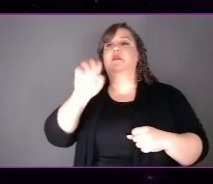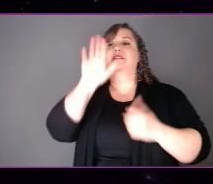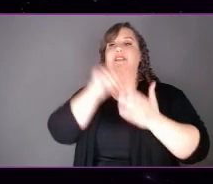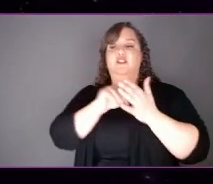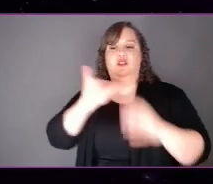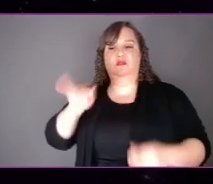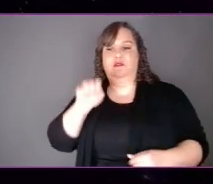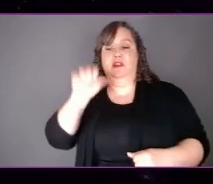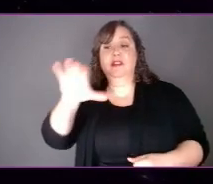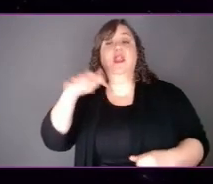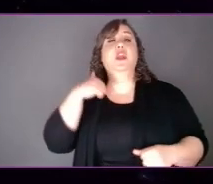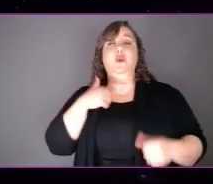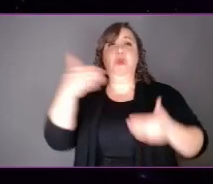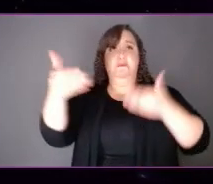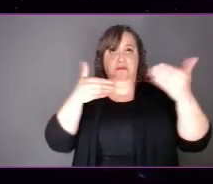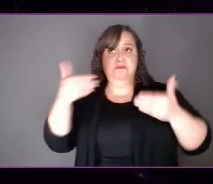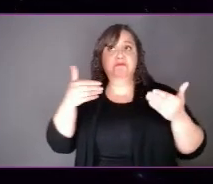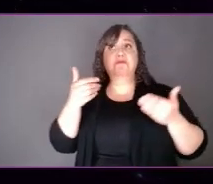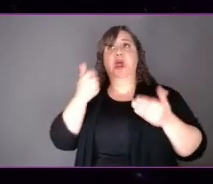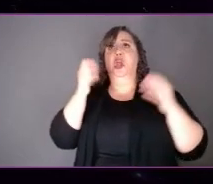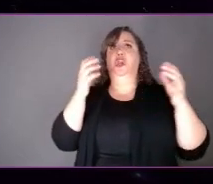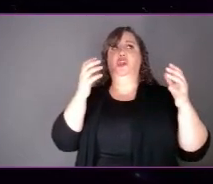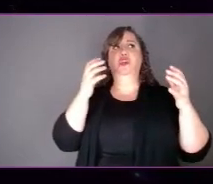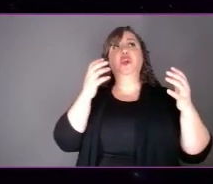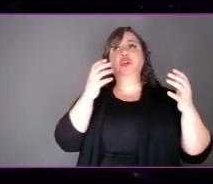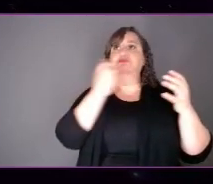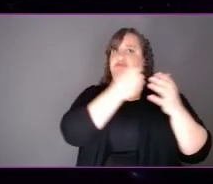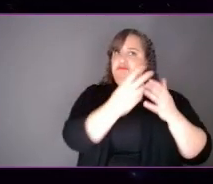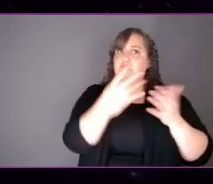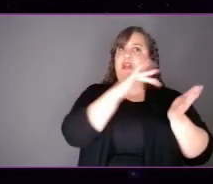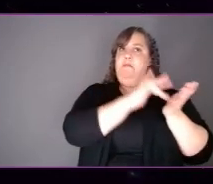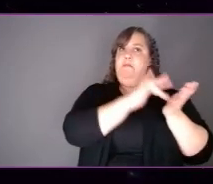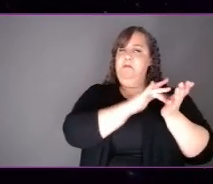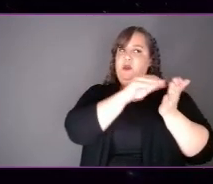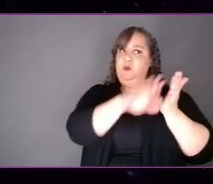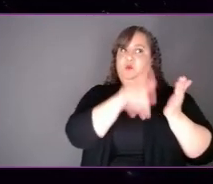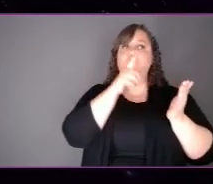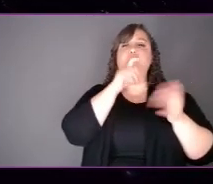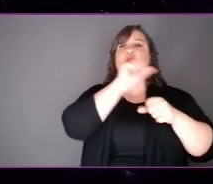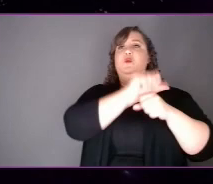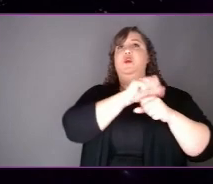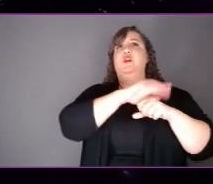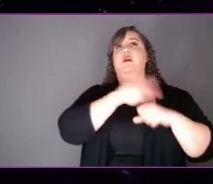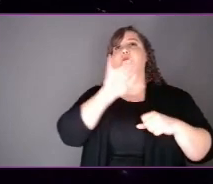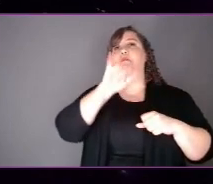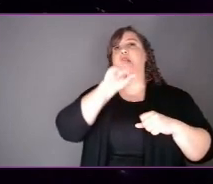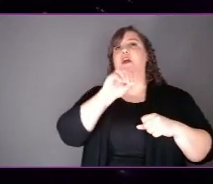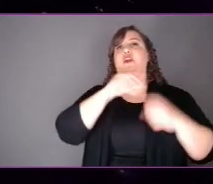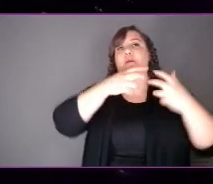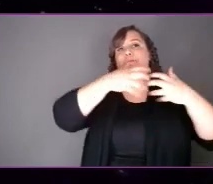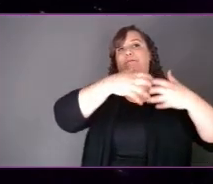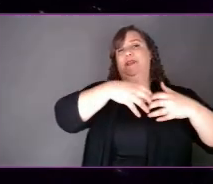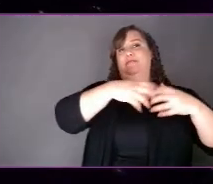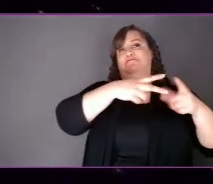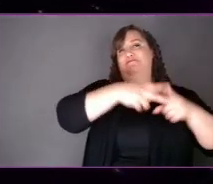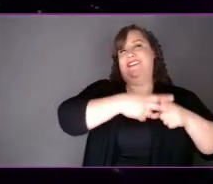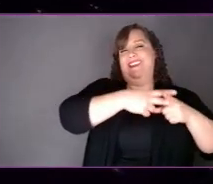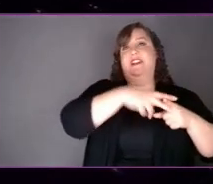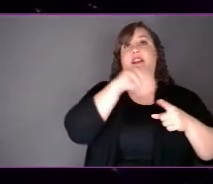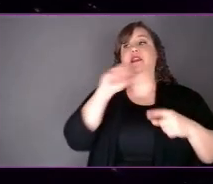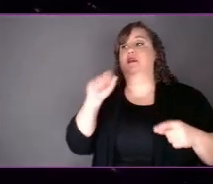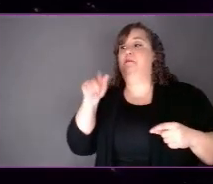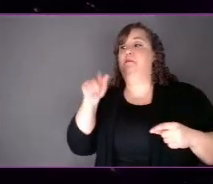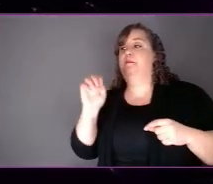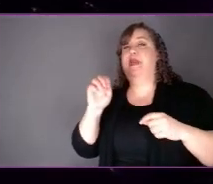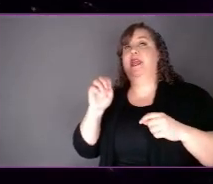of medical students working on some biomechanic and spacesuit type projects, especially during the